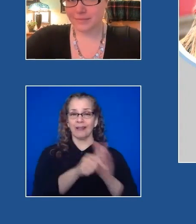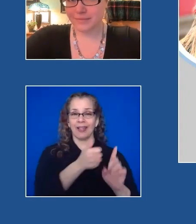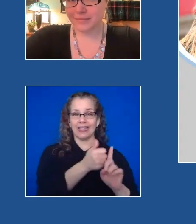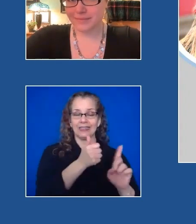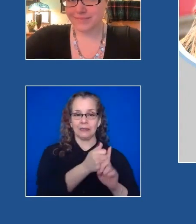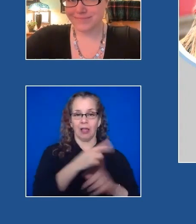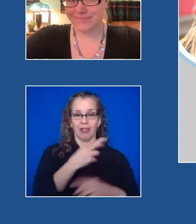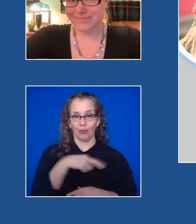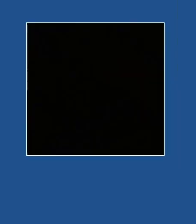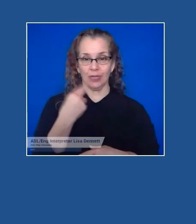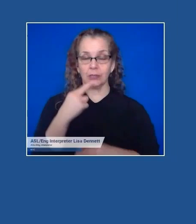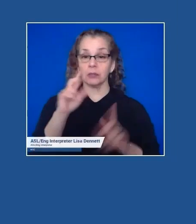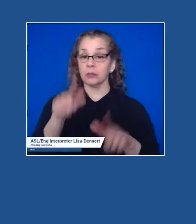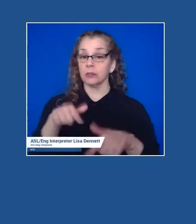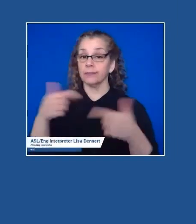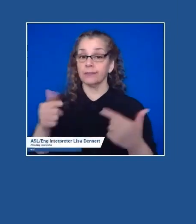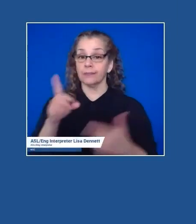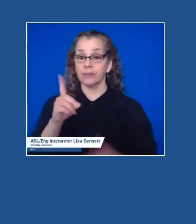away.